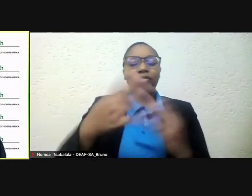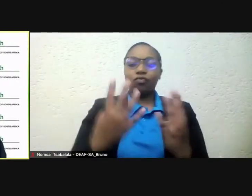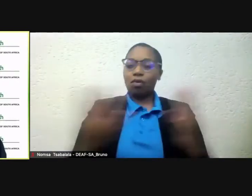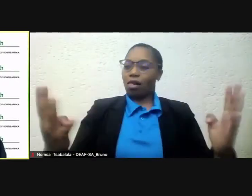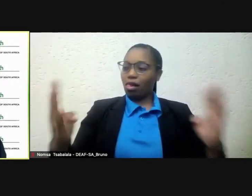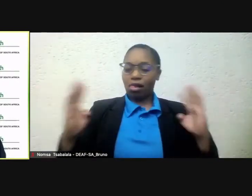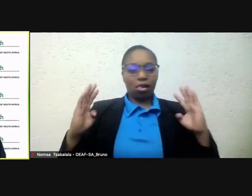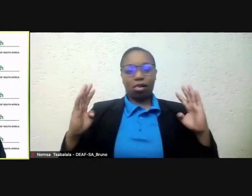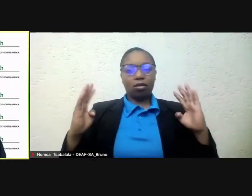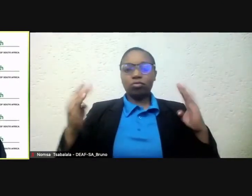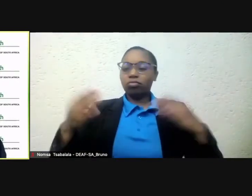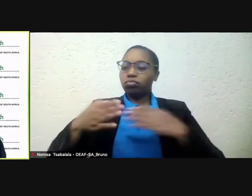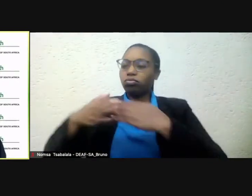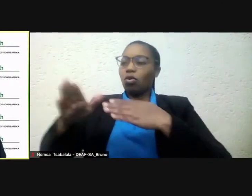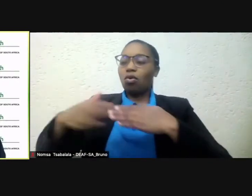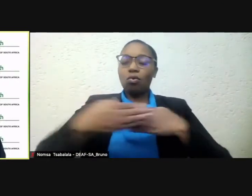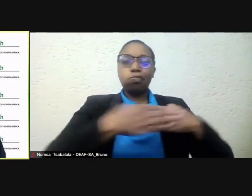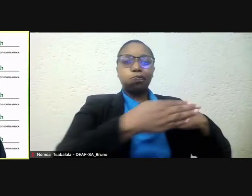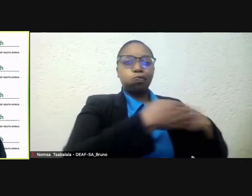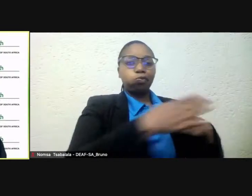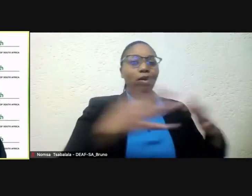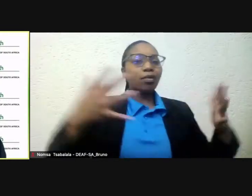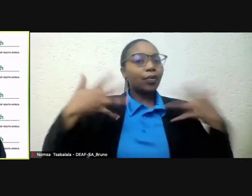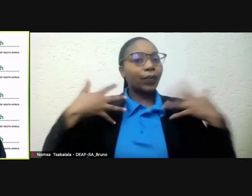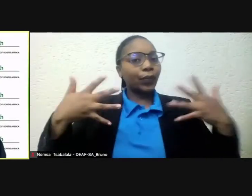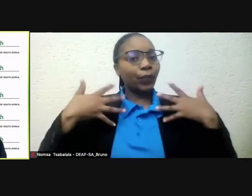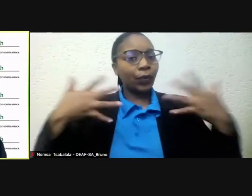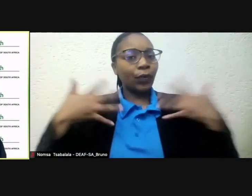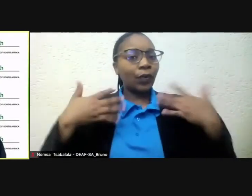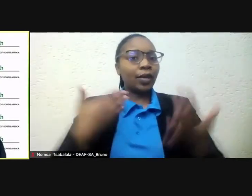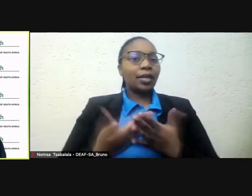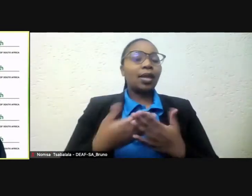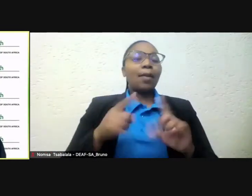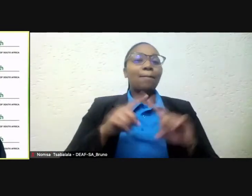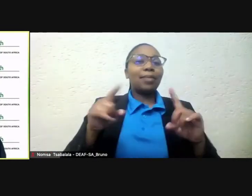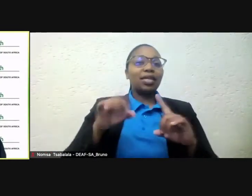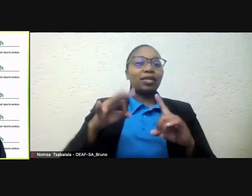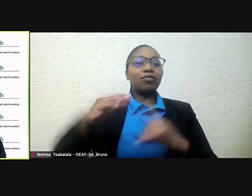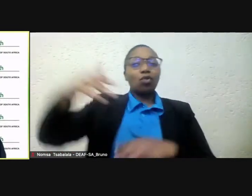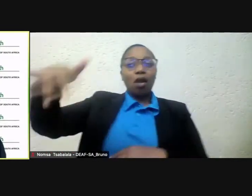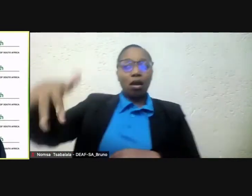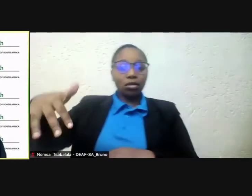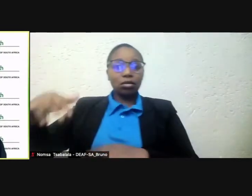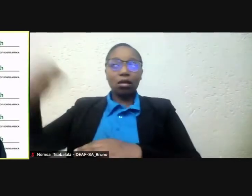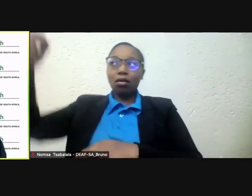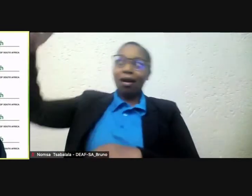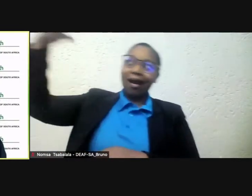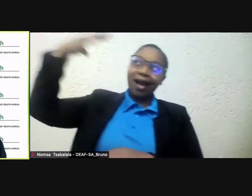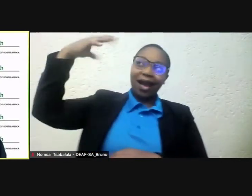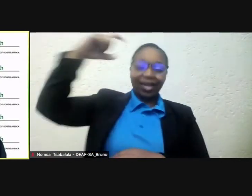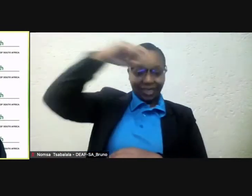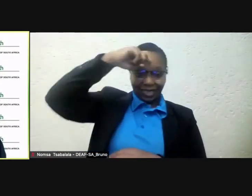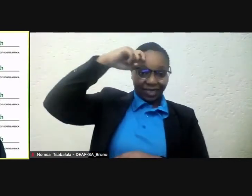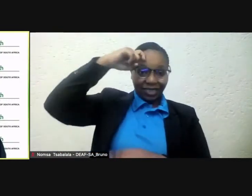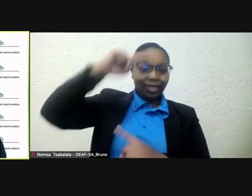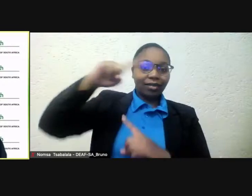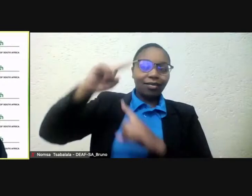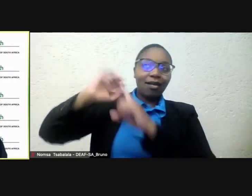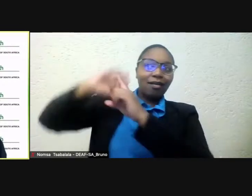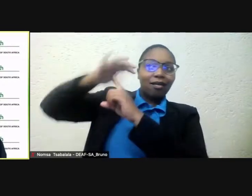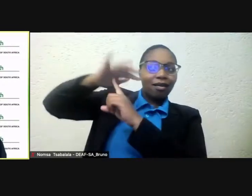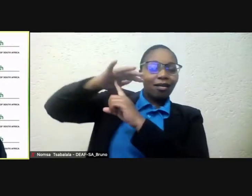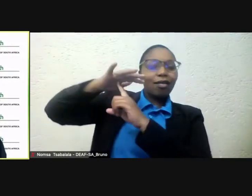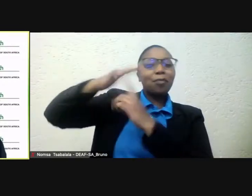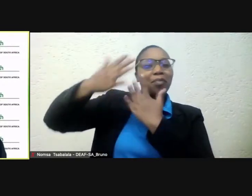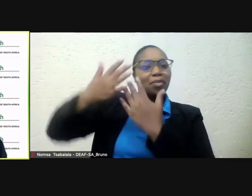to protect from the hot sun, we can have the cover, but make sure that it's in a situation where there is